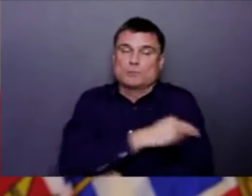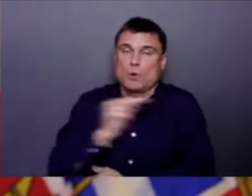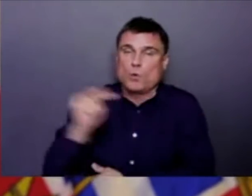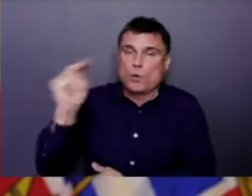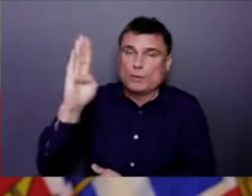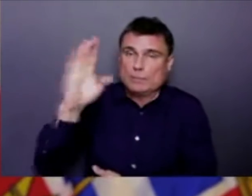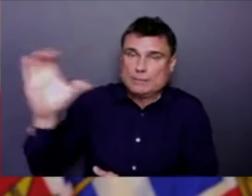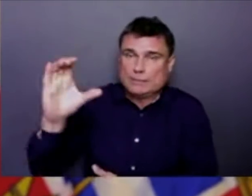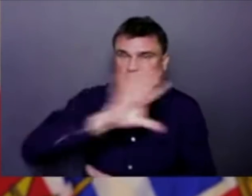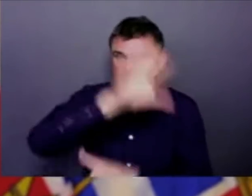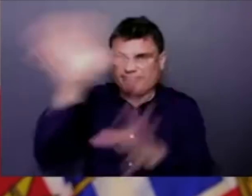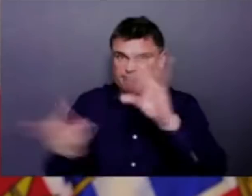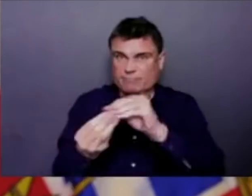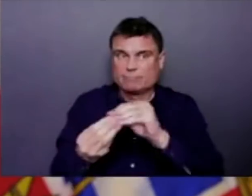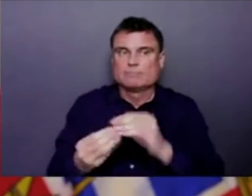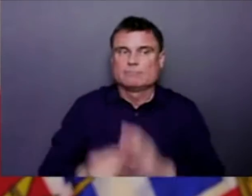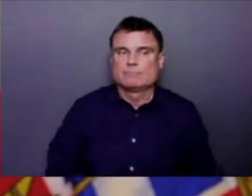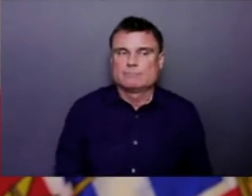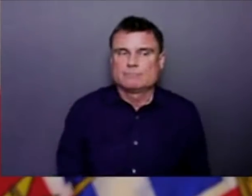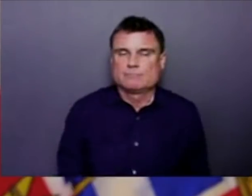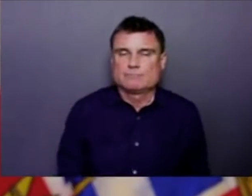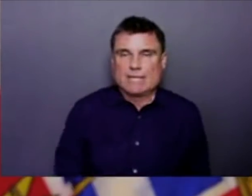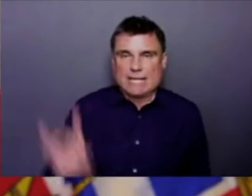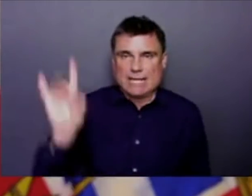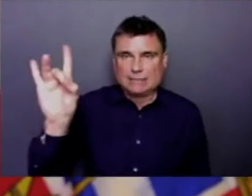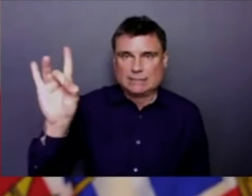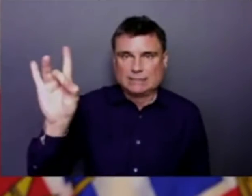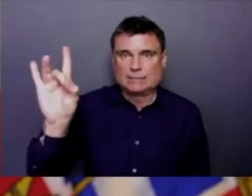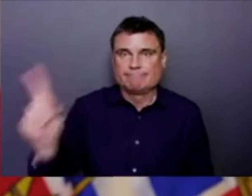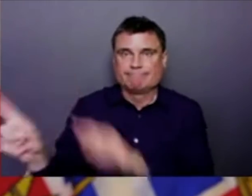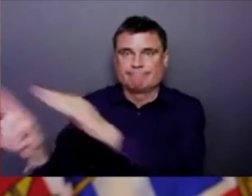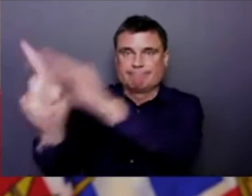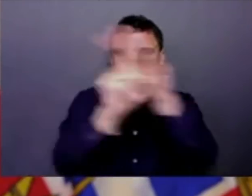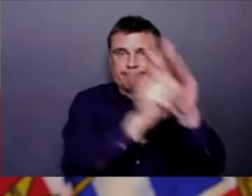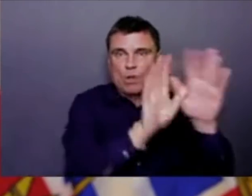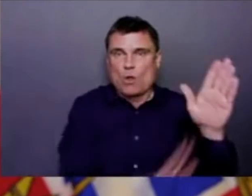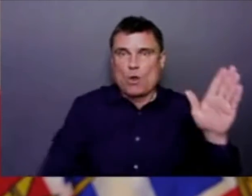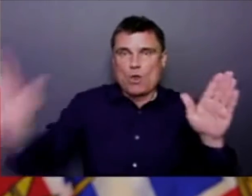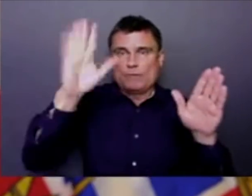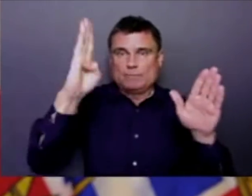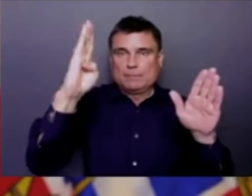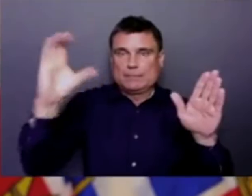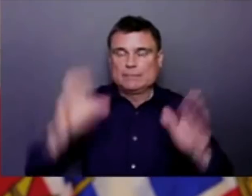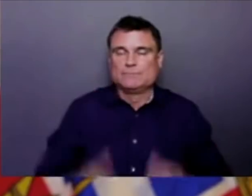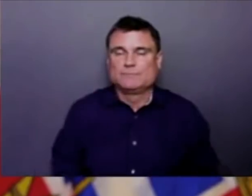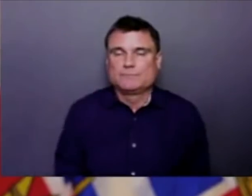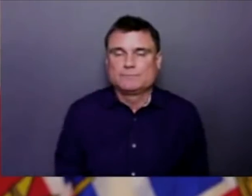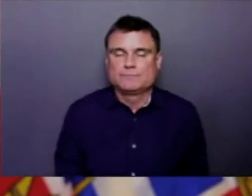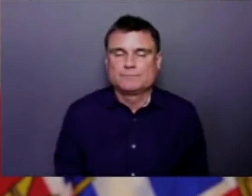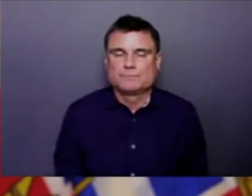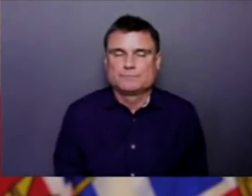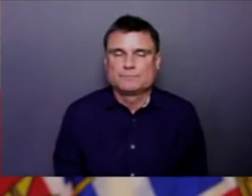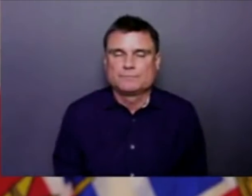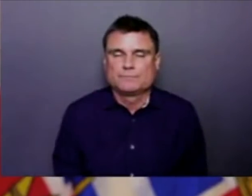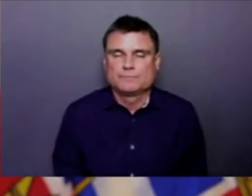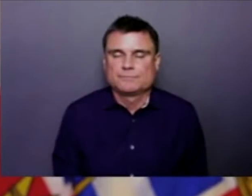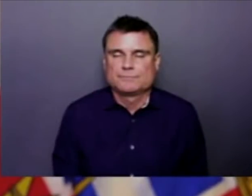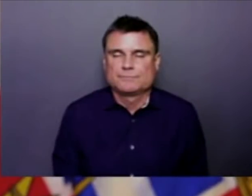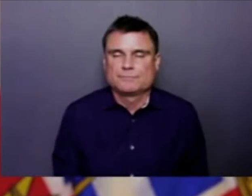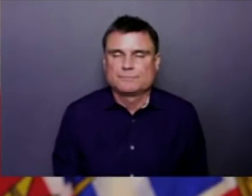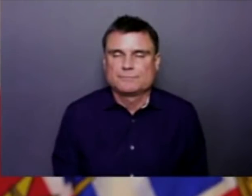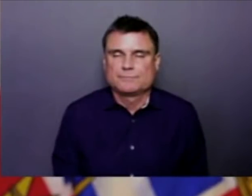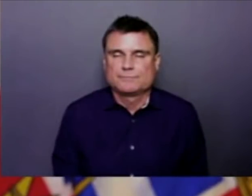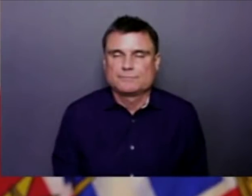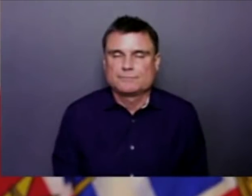early onset of an outbreak at the University Hospital of Northern BC. In addition, the PICS Assisted Living,